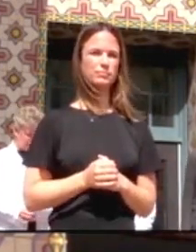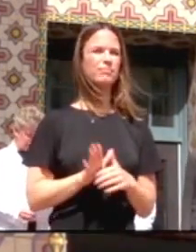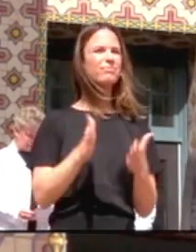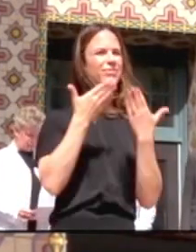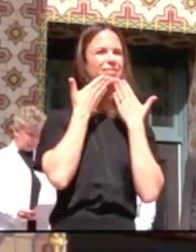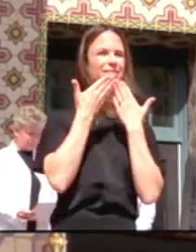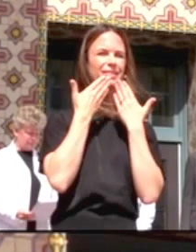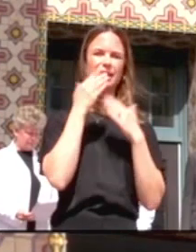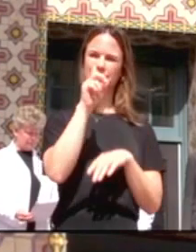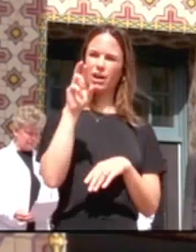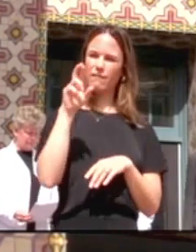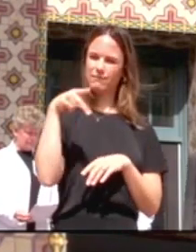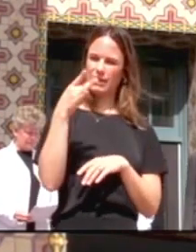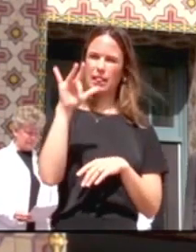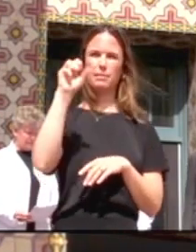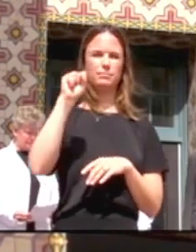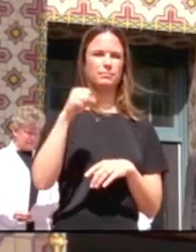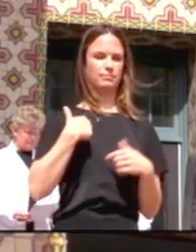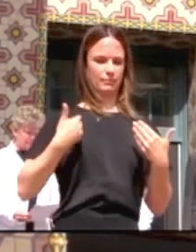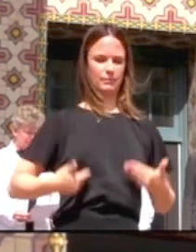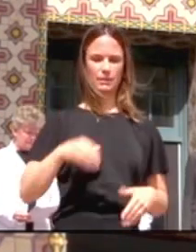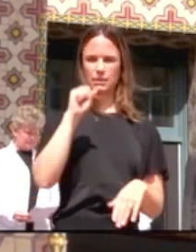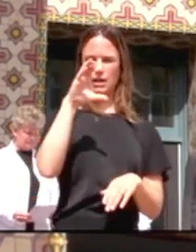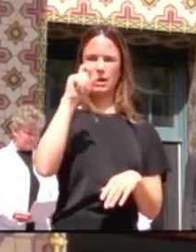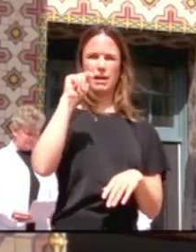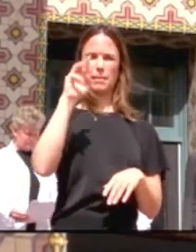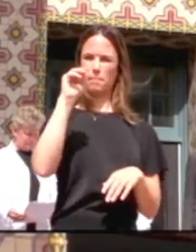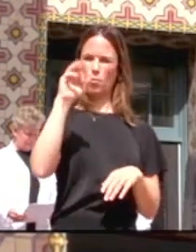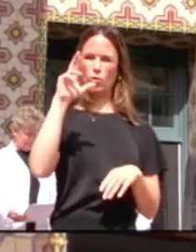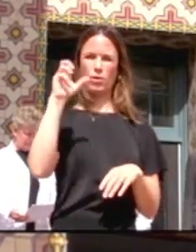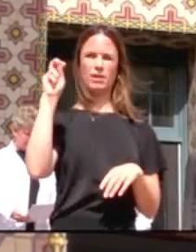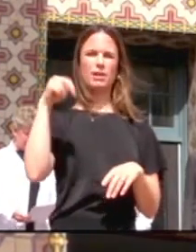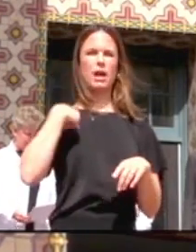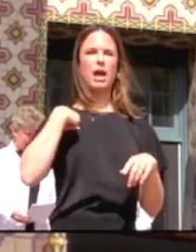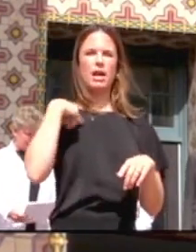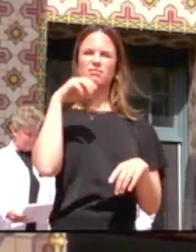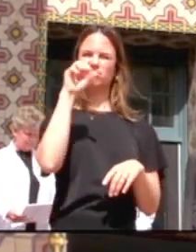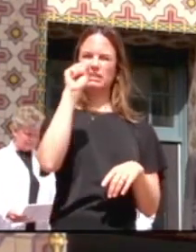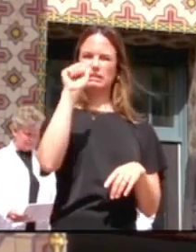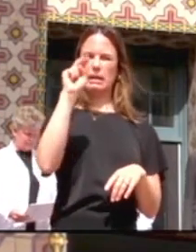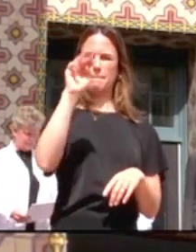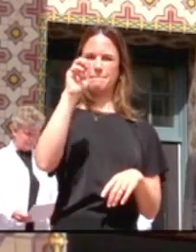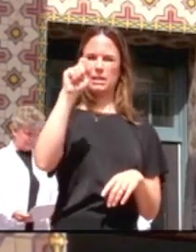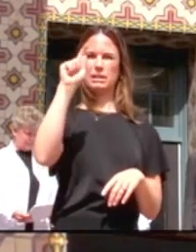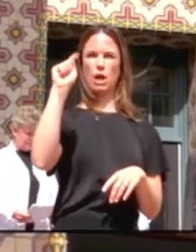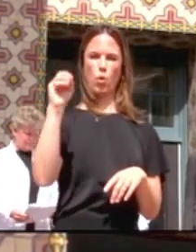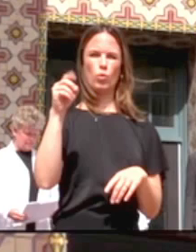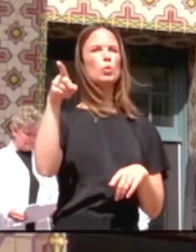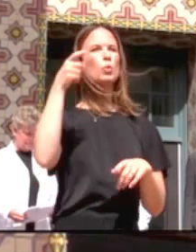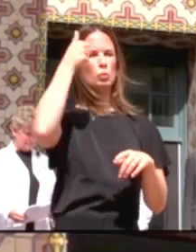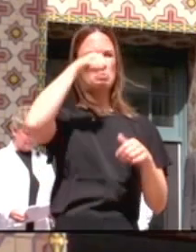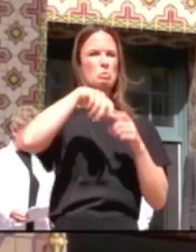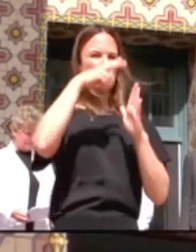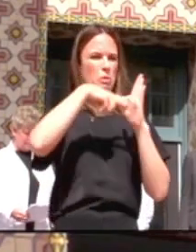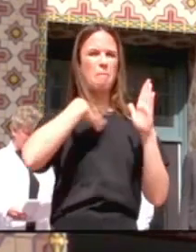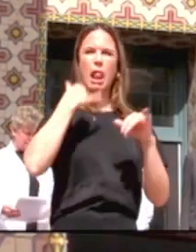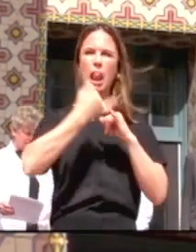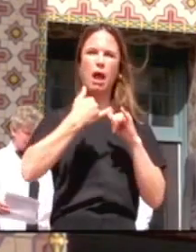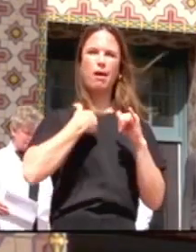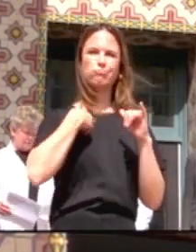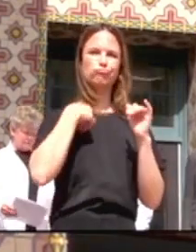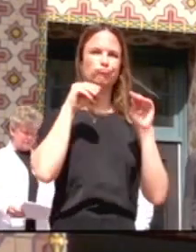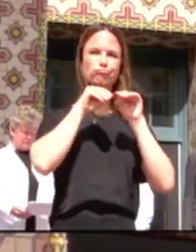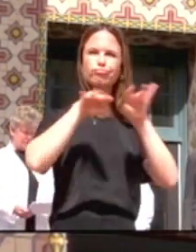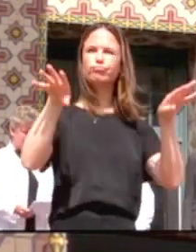Thank you, Dr. Phillips. I'm Dr. Scott Morrow, I'm the San Mateo County Health Officer, and if you've read my statements over the last year, you have a very clear